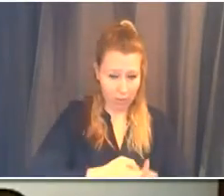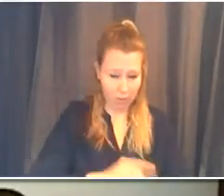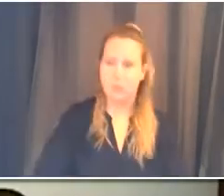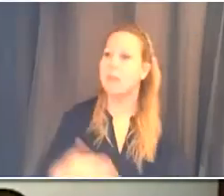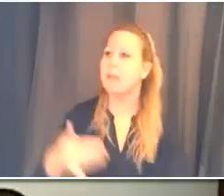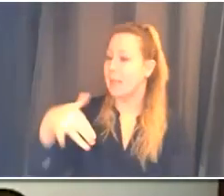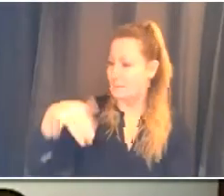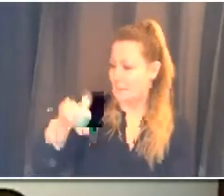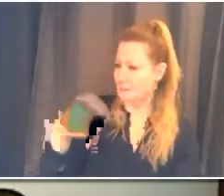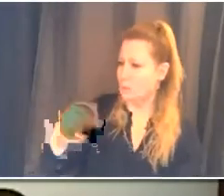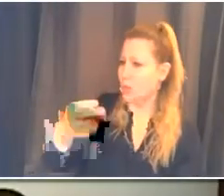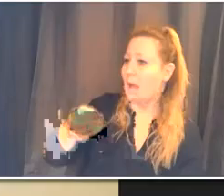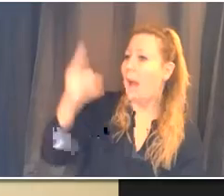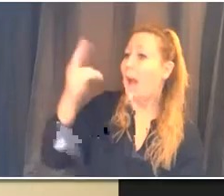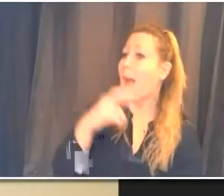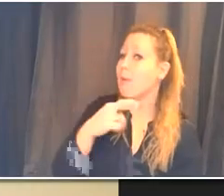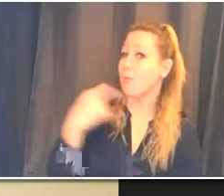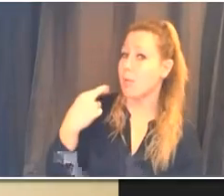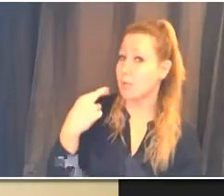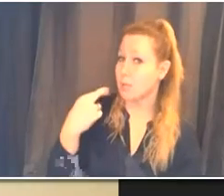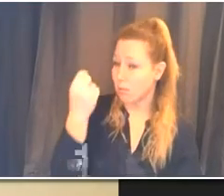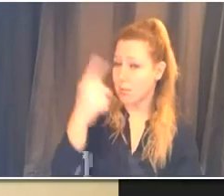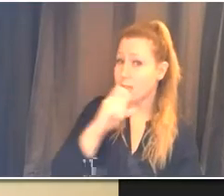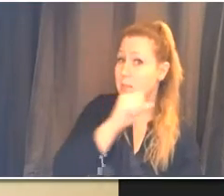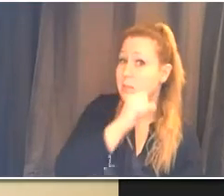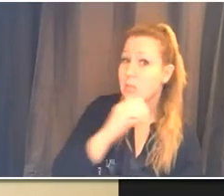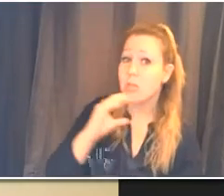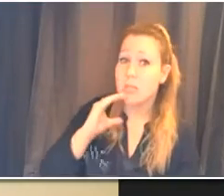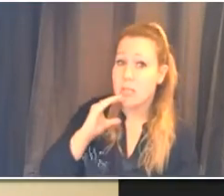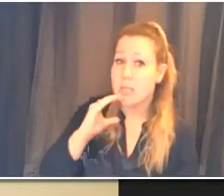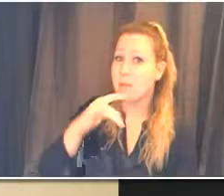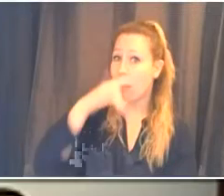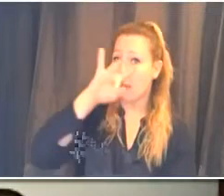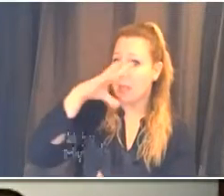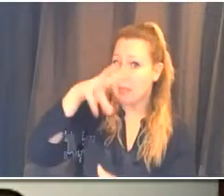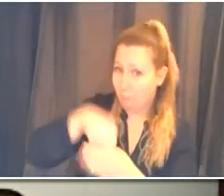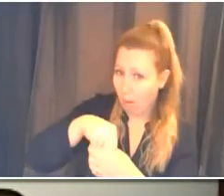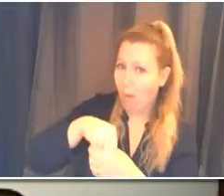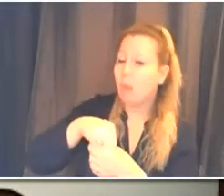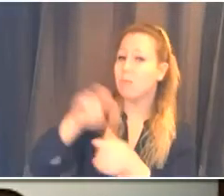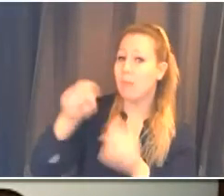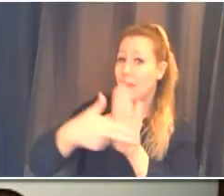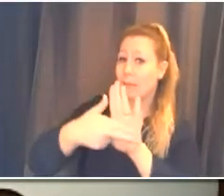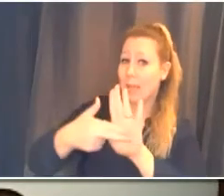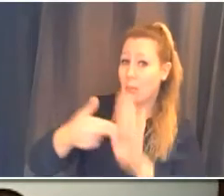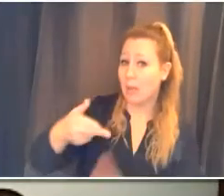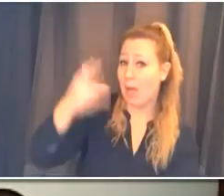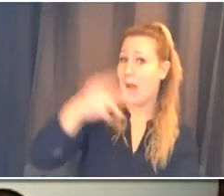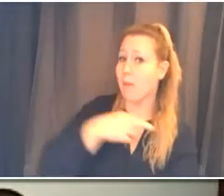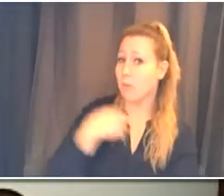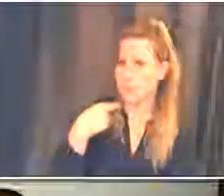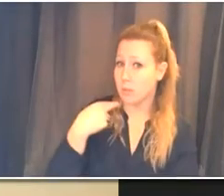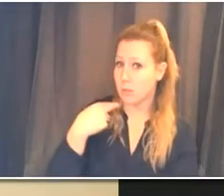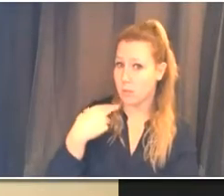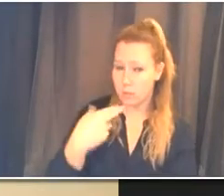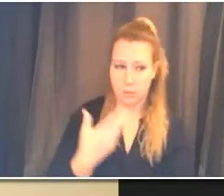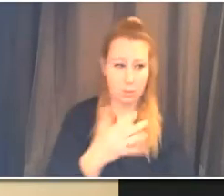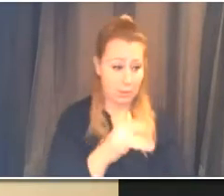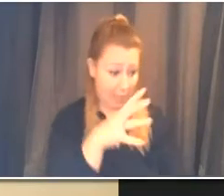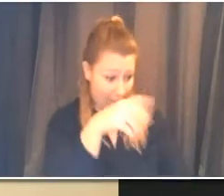also be an elderly domestic violence VI right right and children I agree or children yes correct do you think that's do you think that's